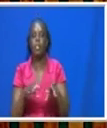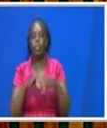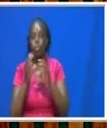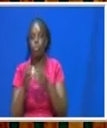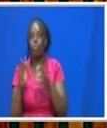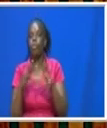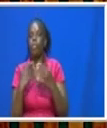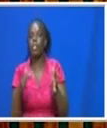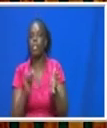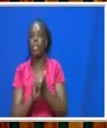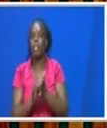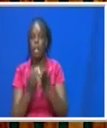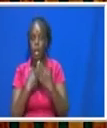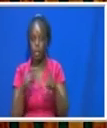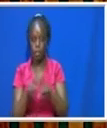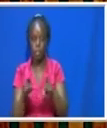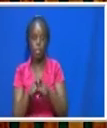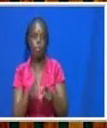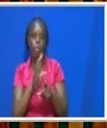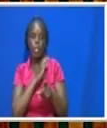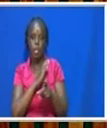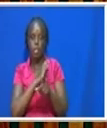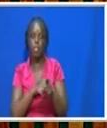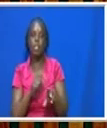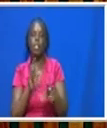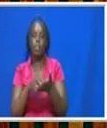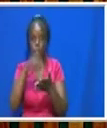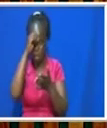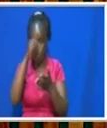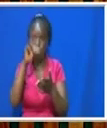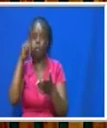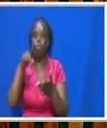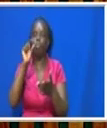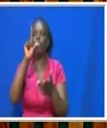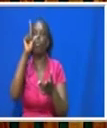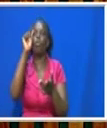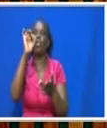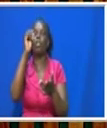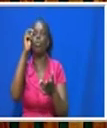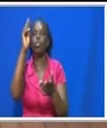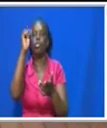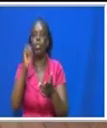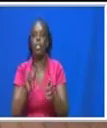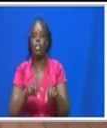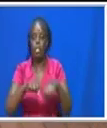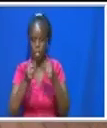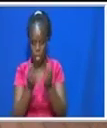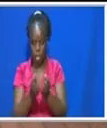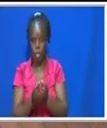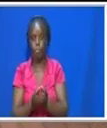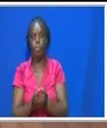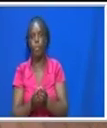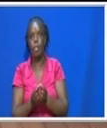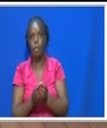characteristics. In this case, we are looking at pollution. Pollution. So that is the category or the